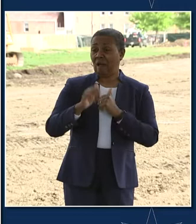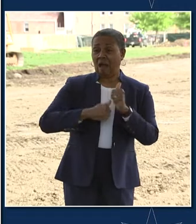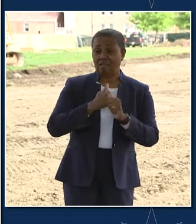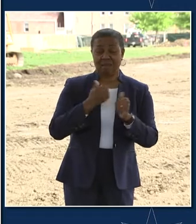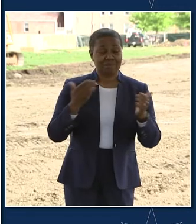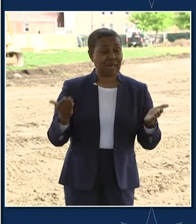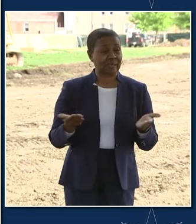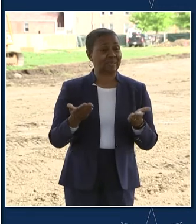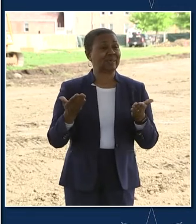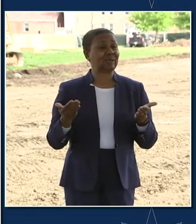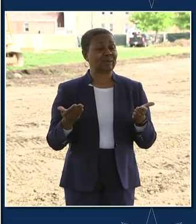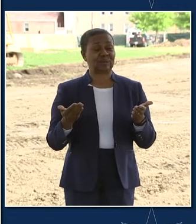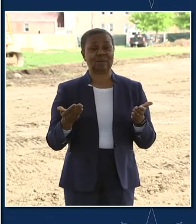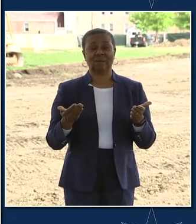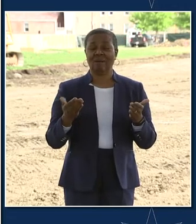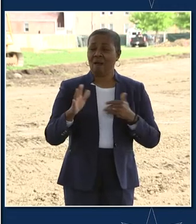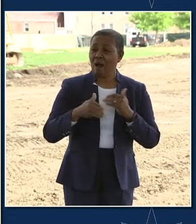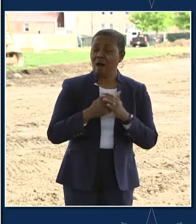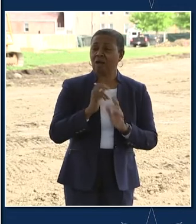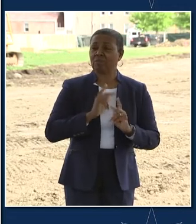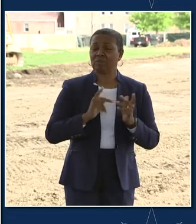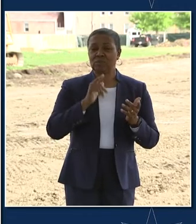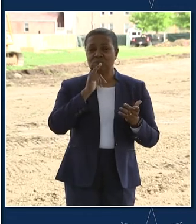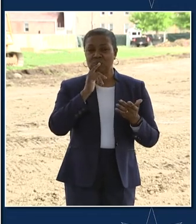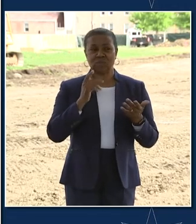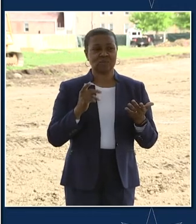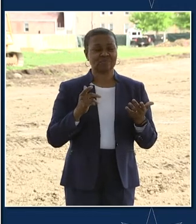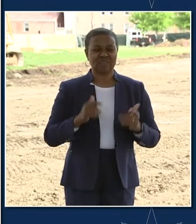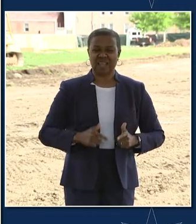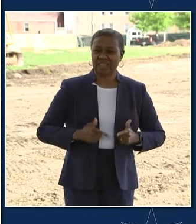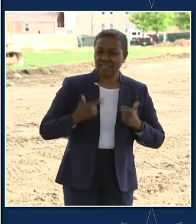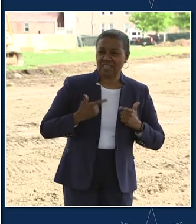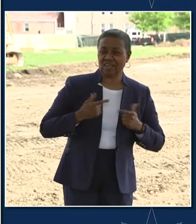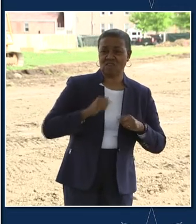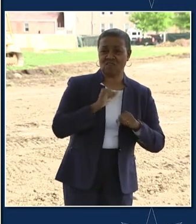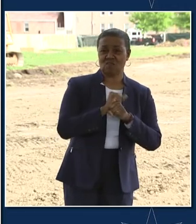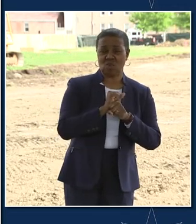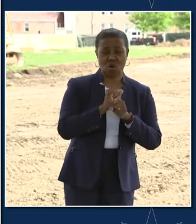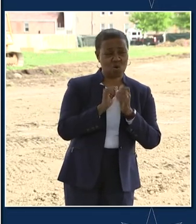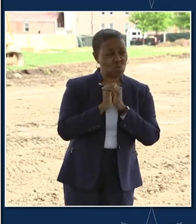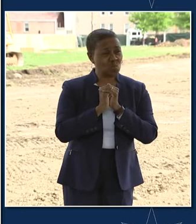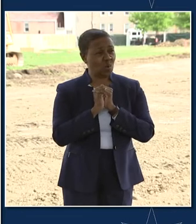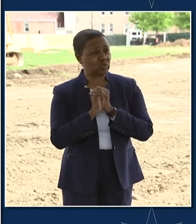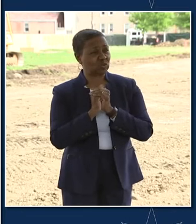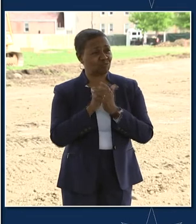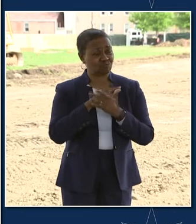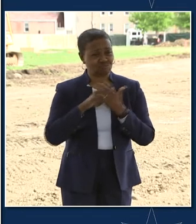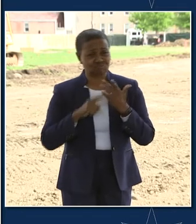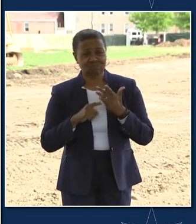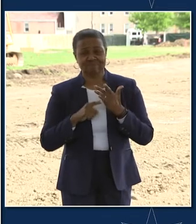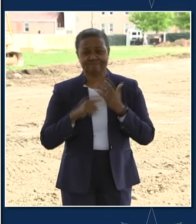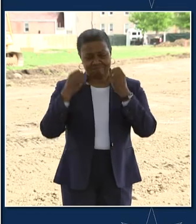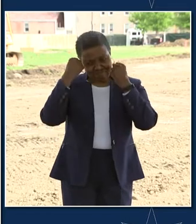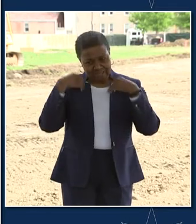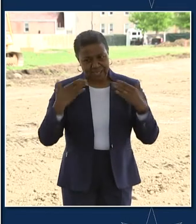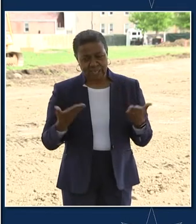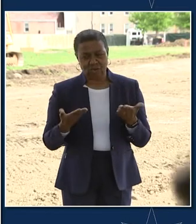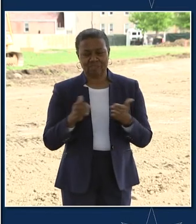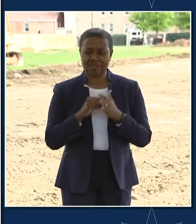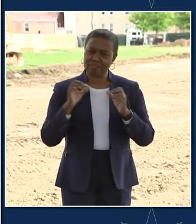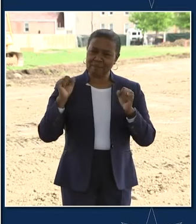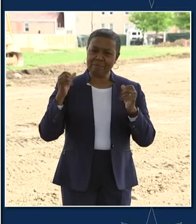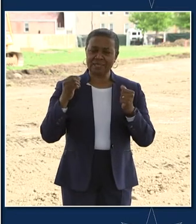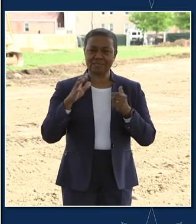are here, of all those who have lived, worked, worshiped, and sweated here at this